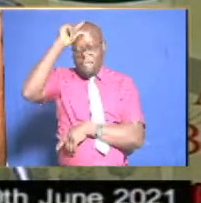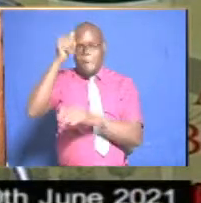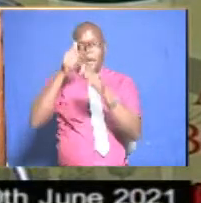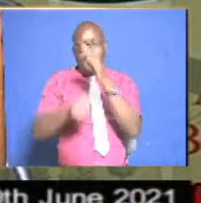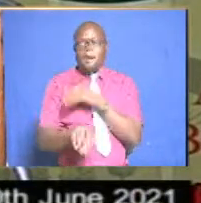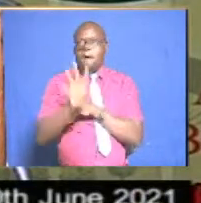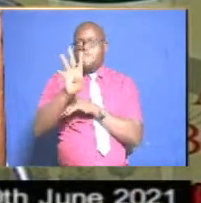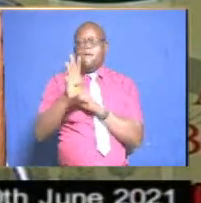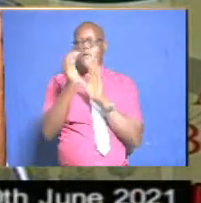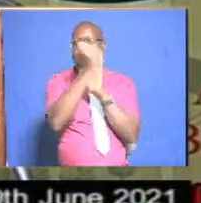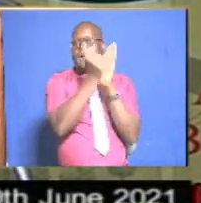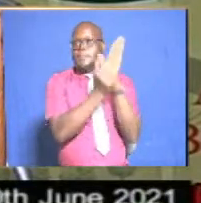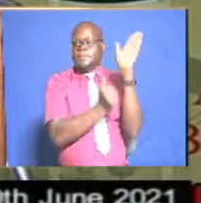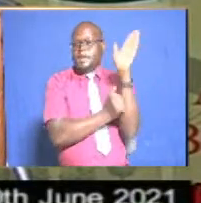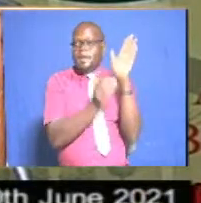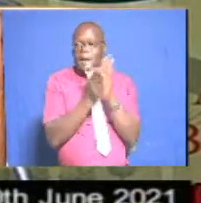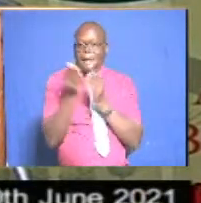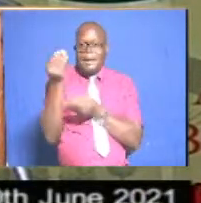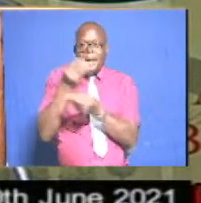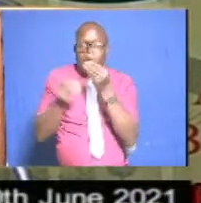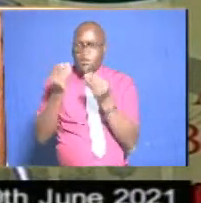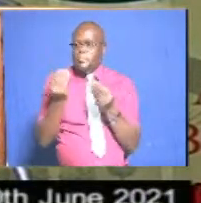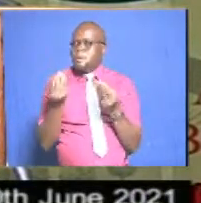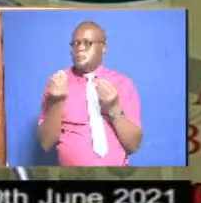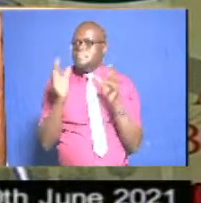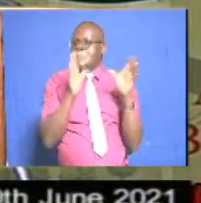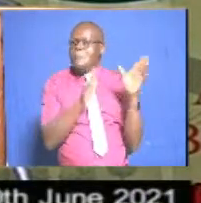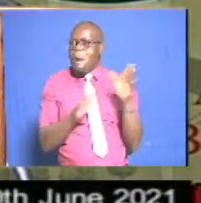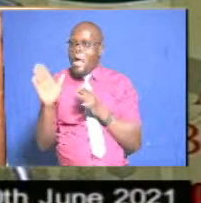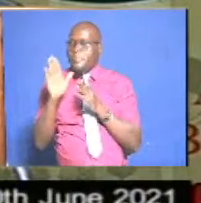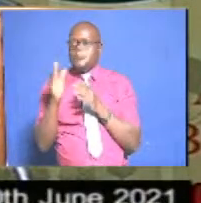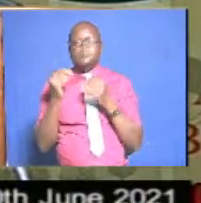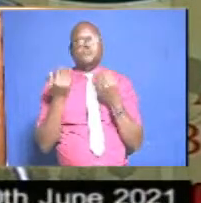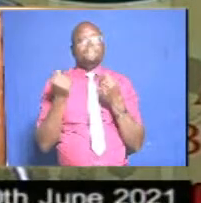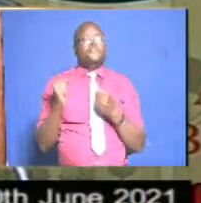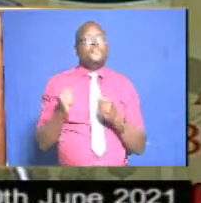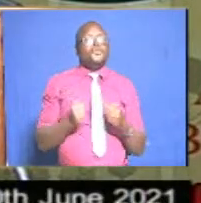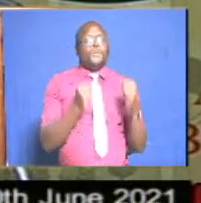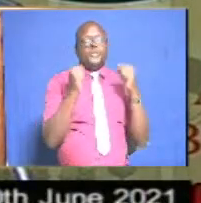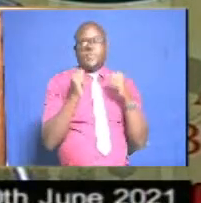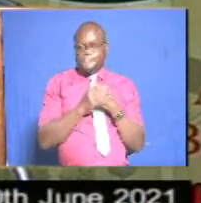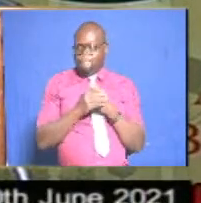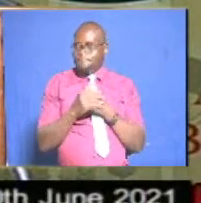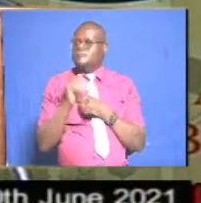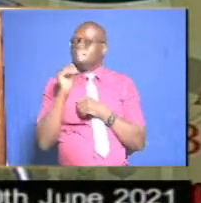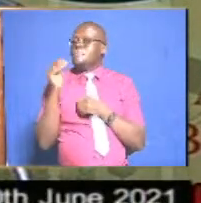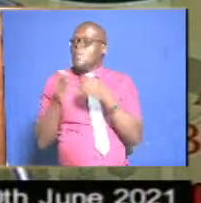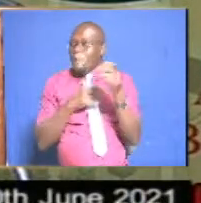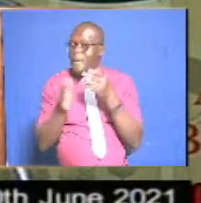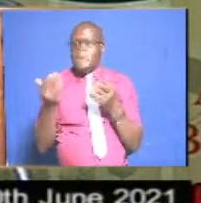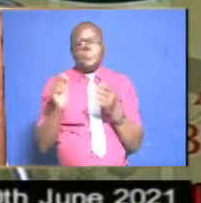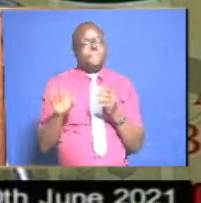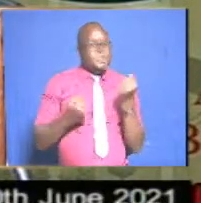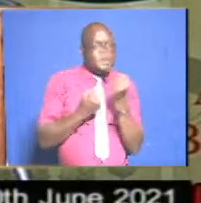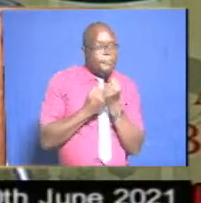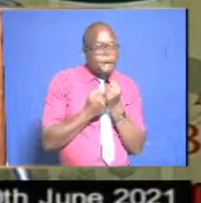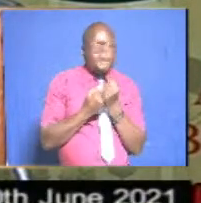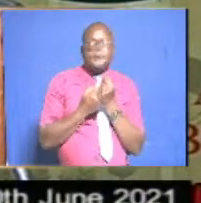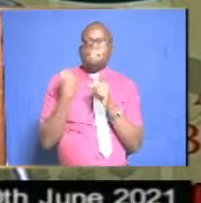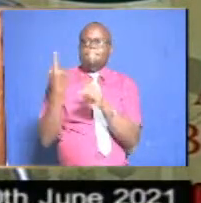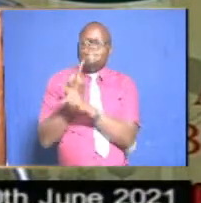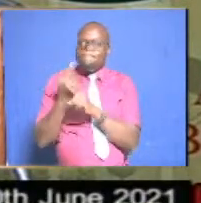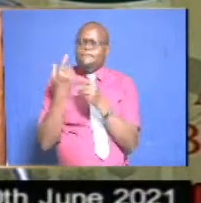Four agenda and economic recovery strategy. Weather conditions are expected to be favorable, supporting agricultural